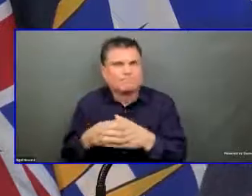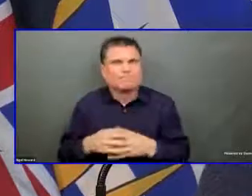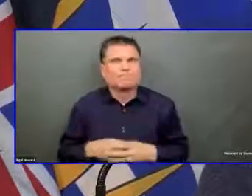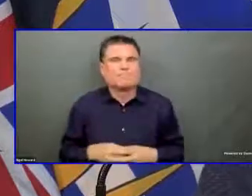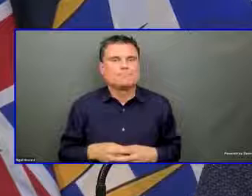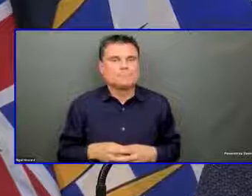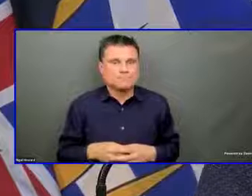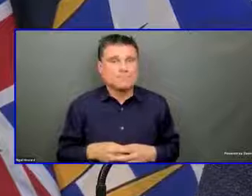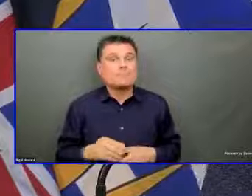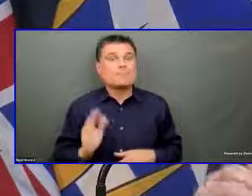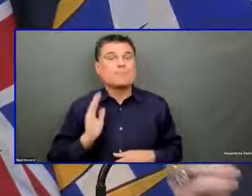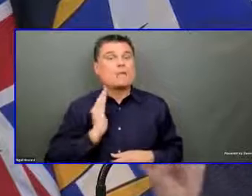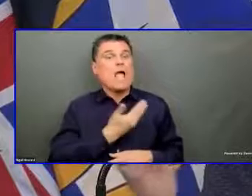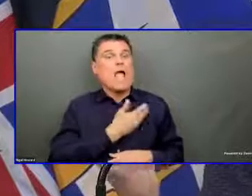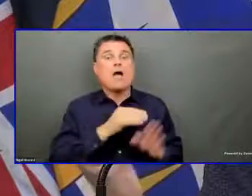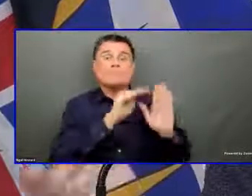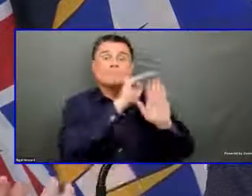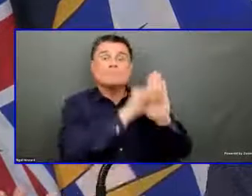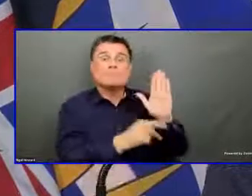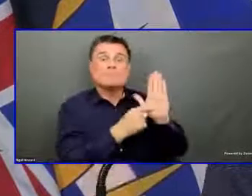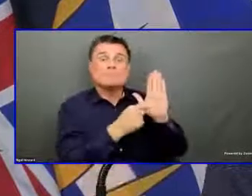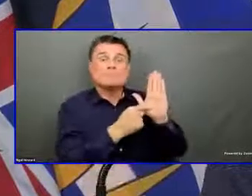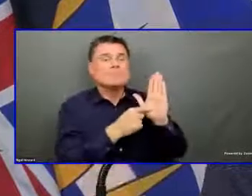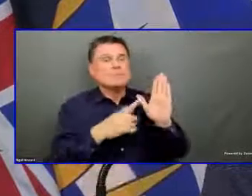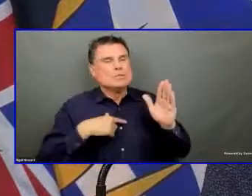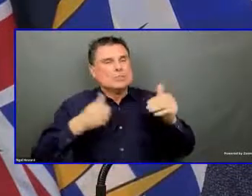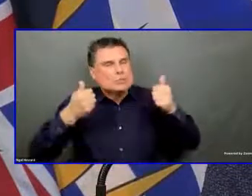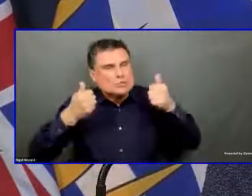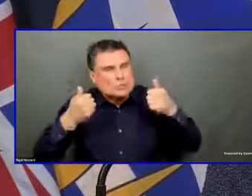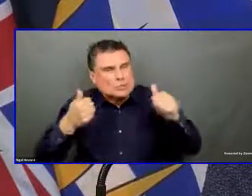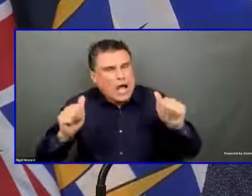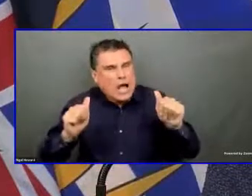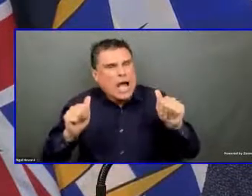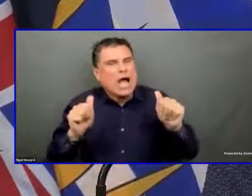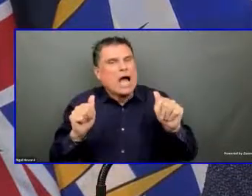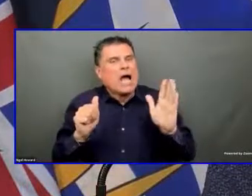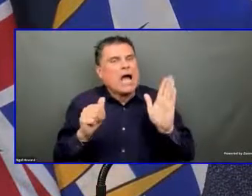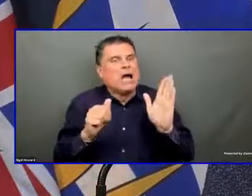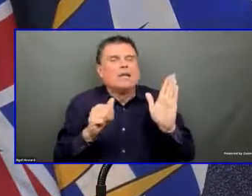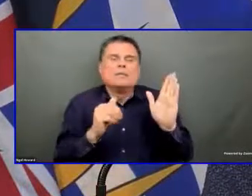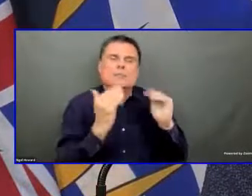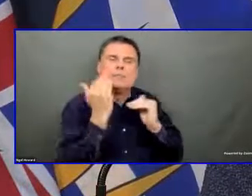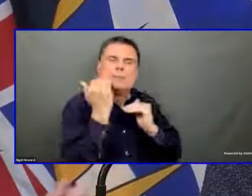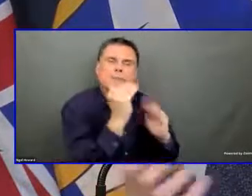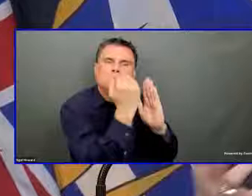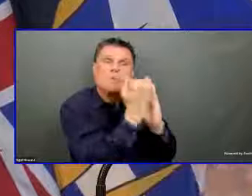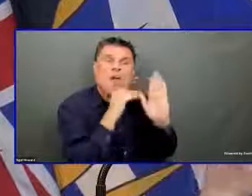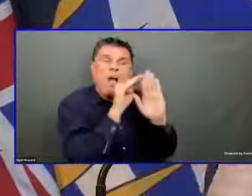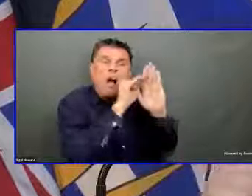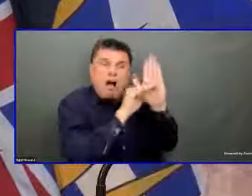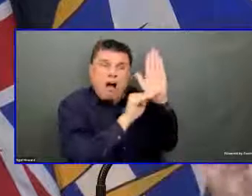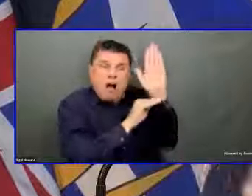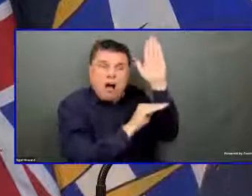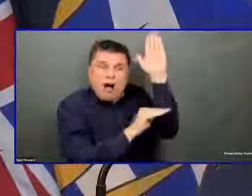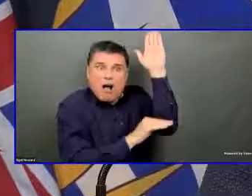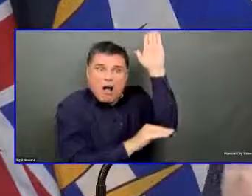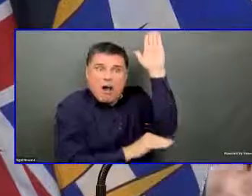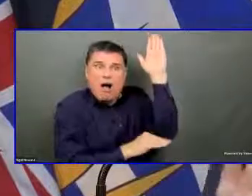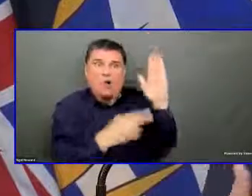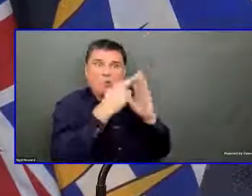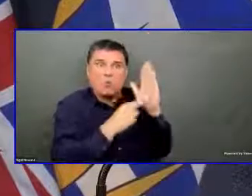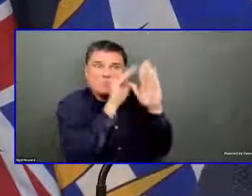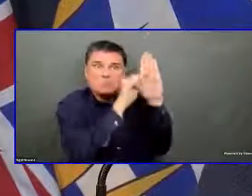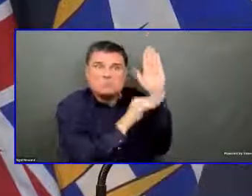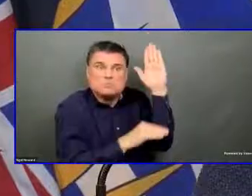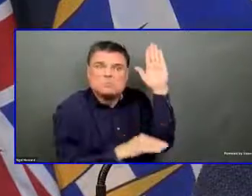few as possible, but also making sure that we're not overwhelming our public health system. And we have and